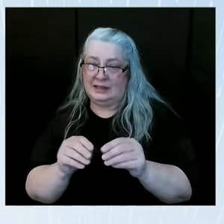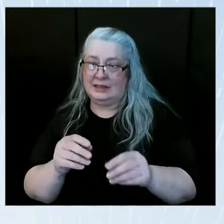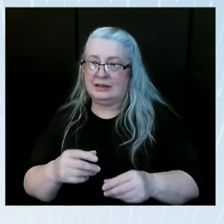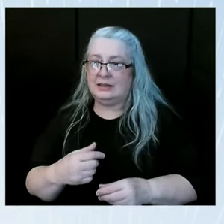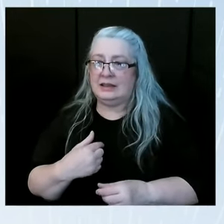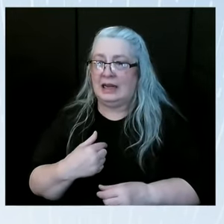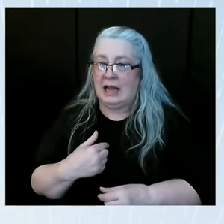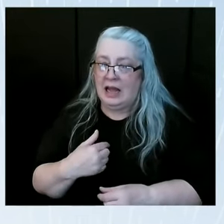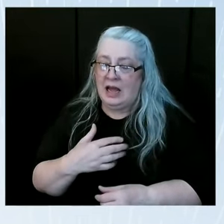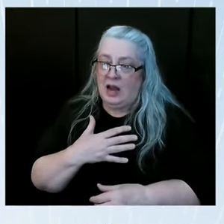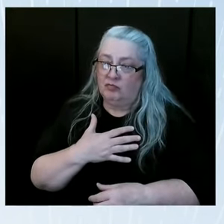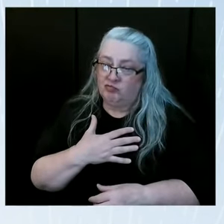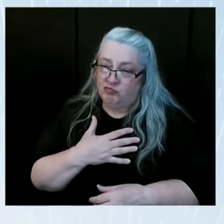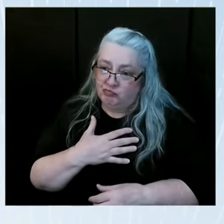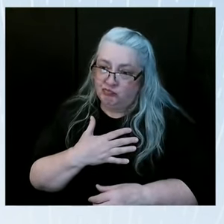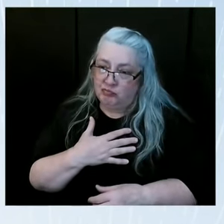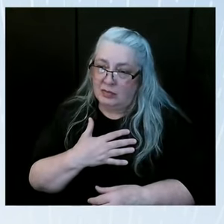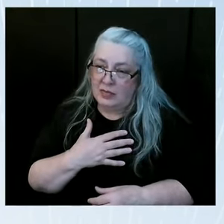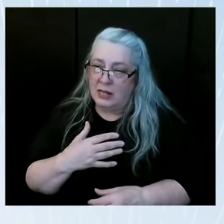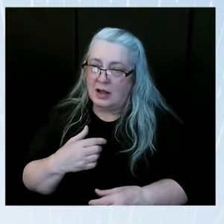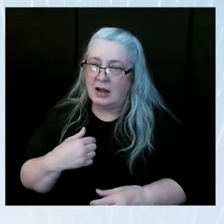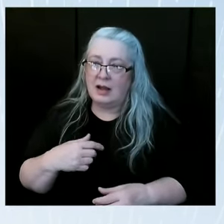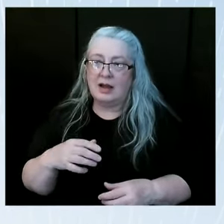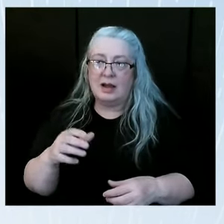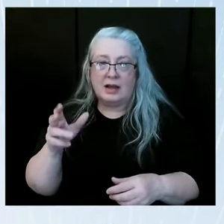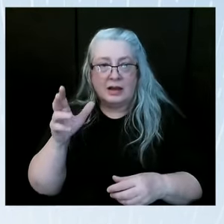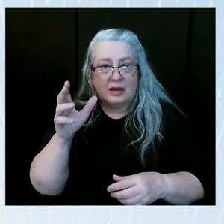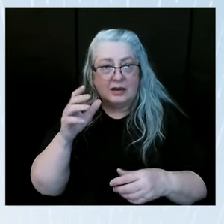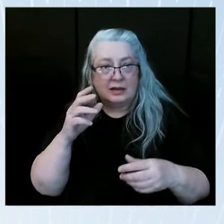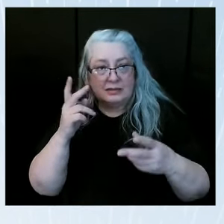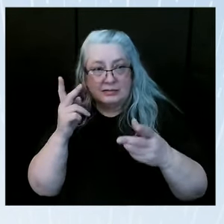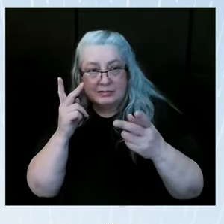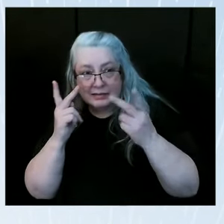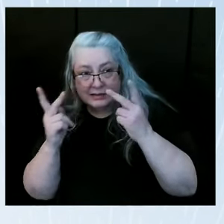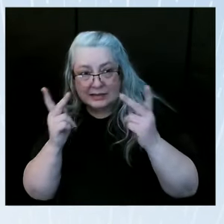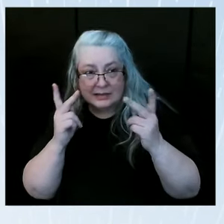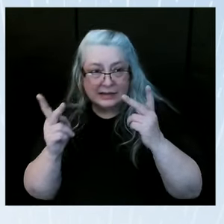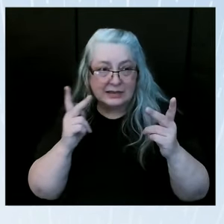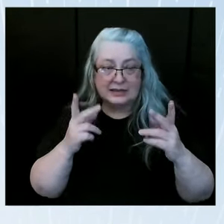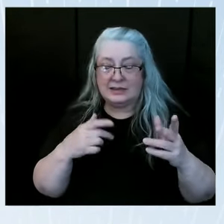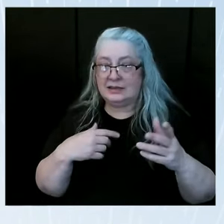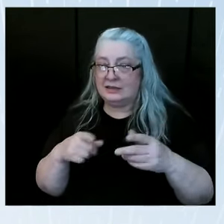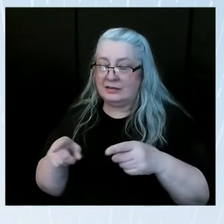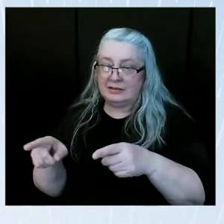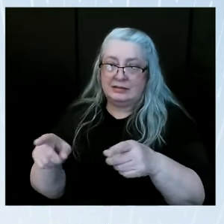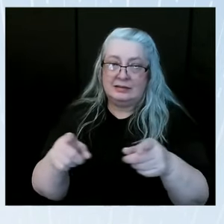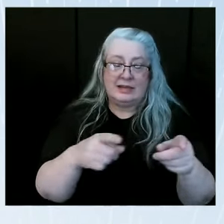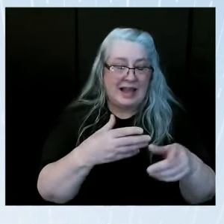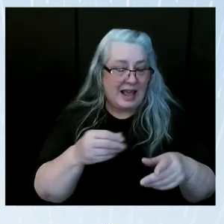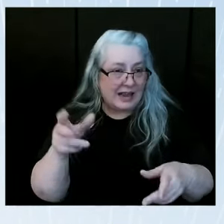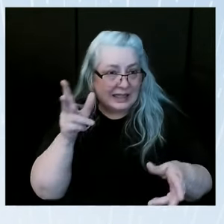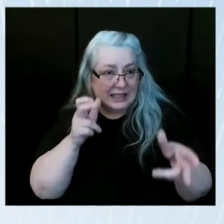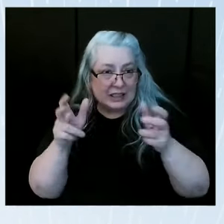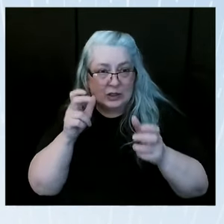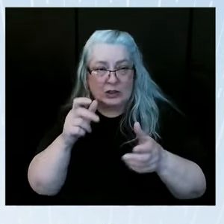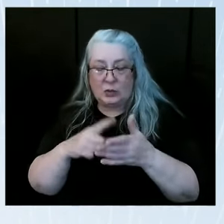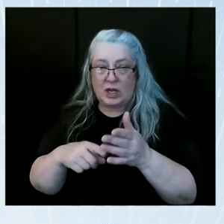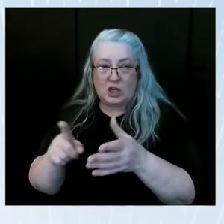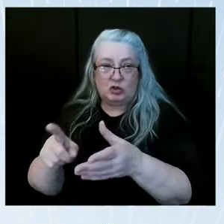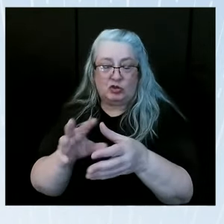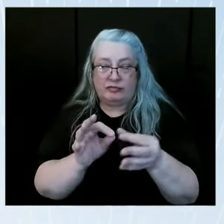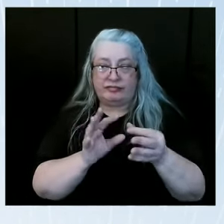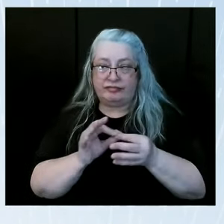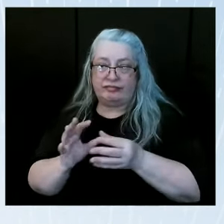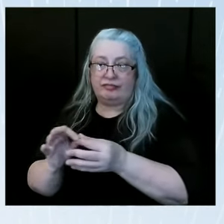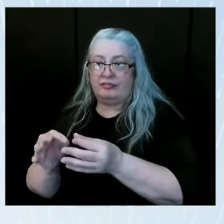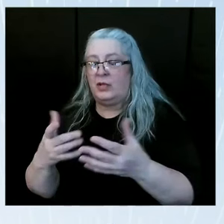hear about how much more is being achieved every year, how much more of a priority this is, how